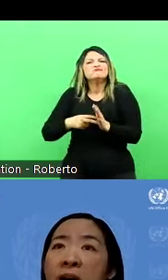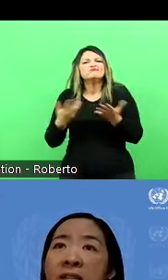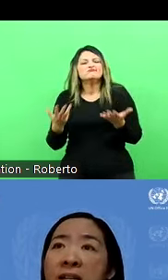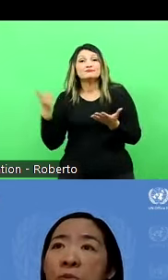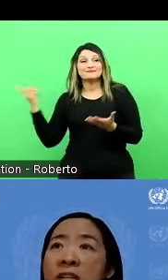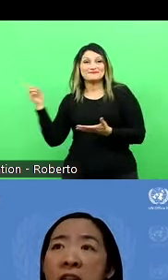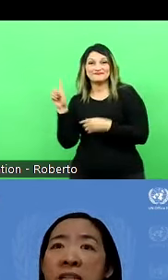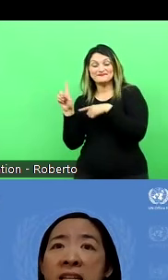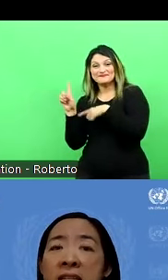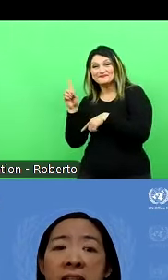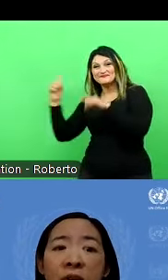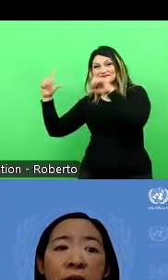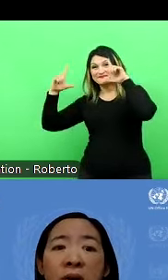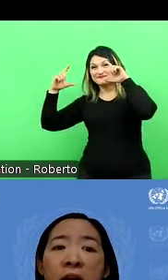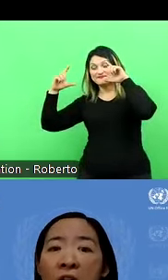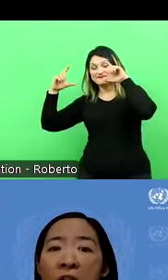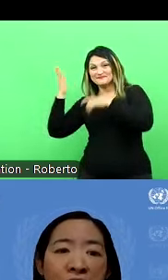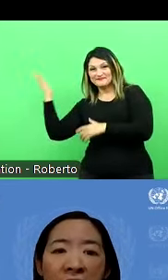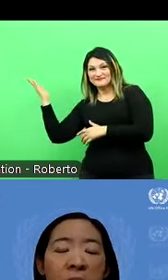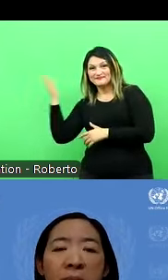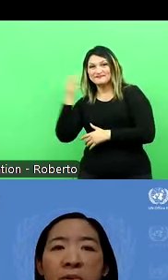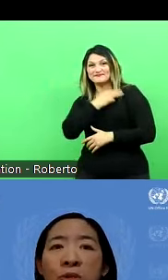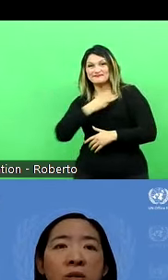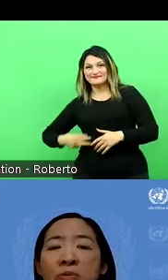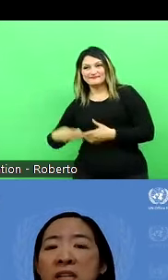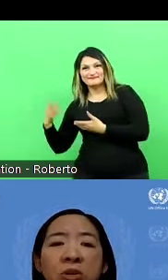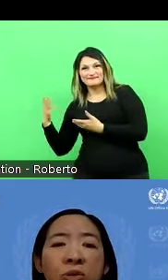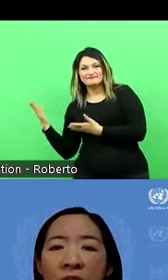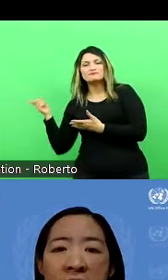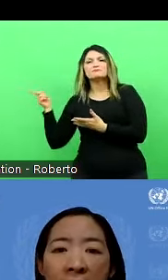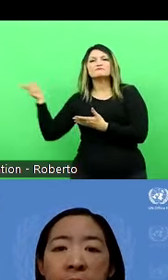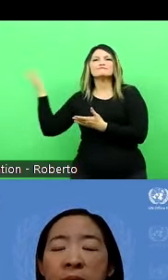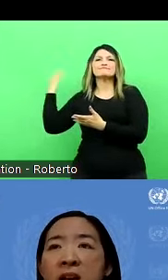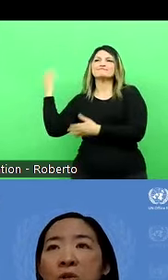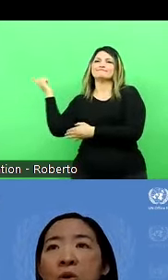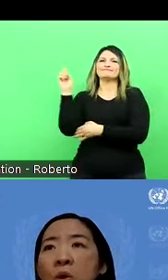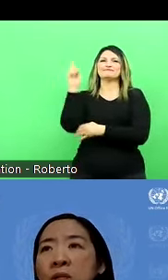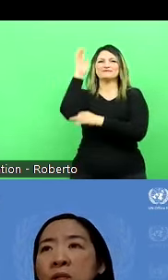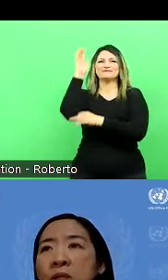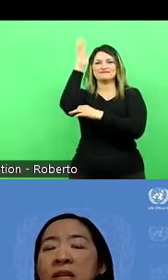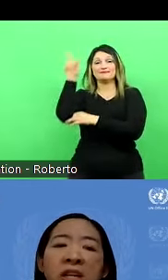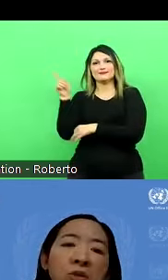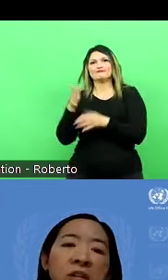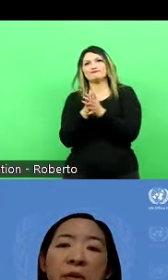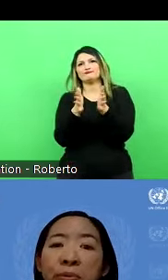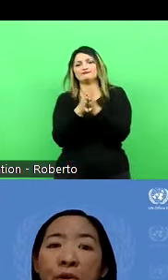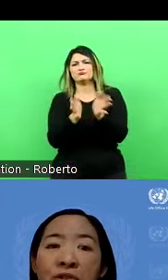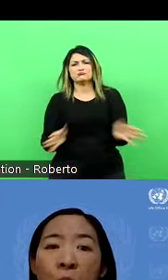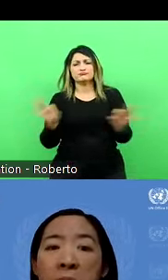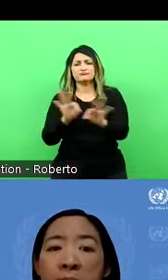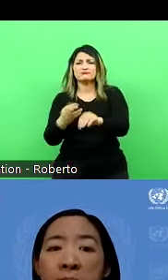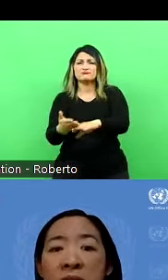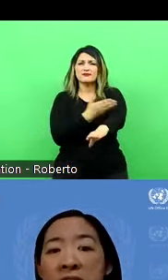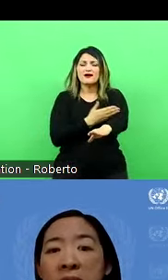that person with disability are seen of the object or people who need to be rescued all the time, to a totally inclusive approach